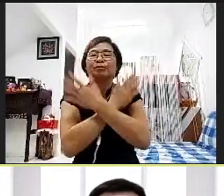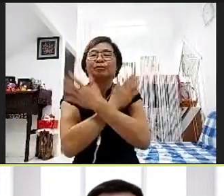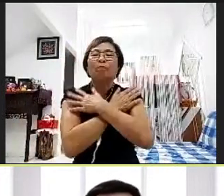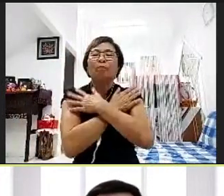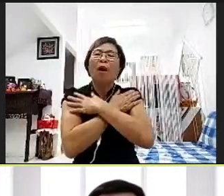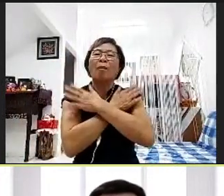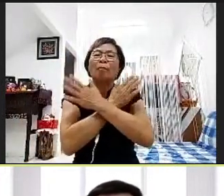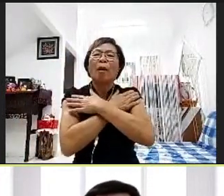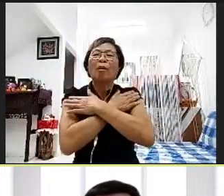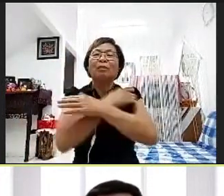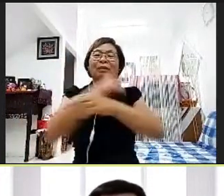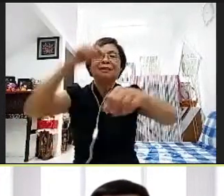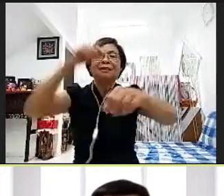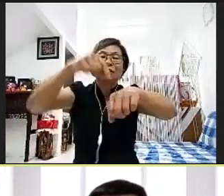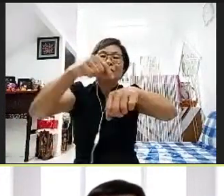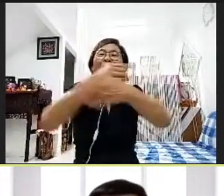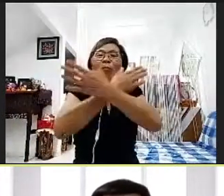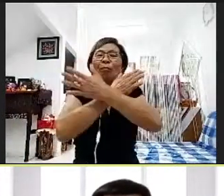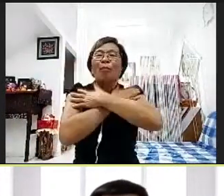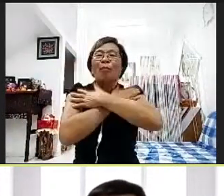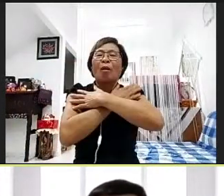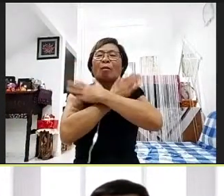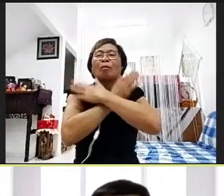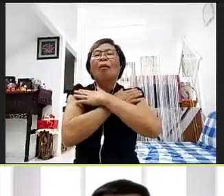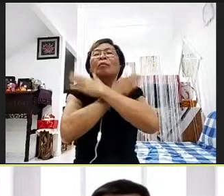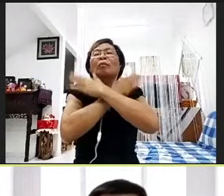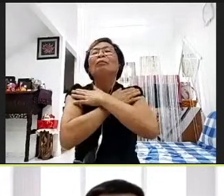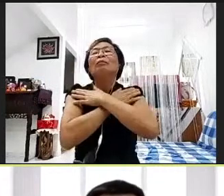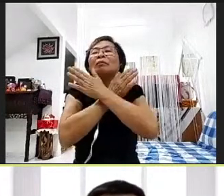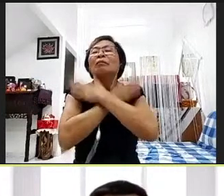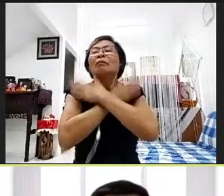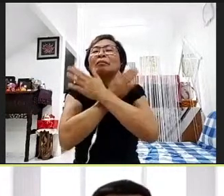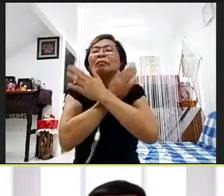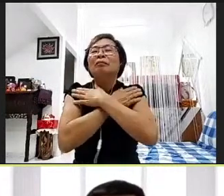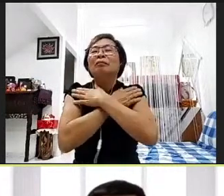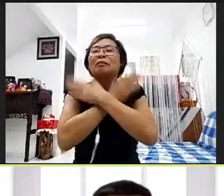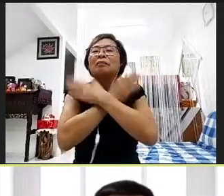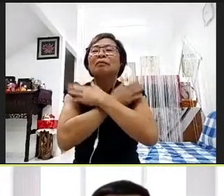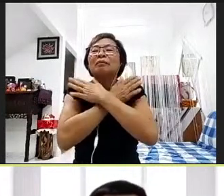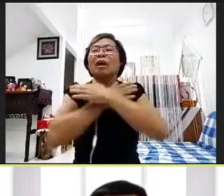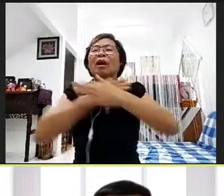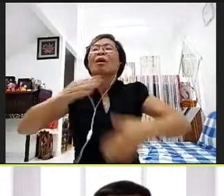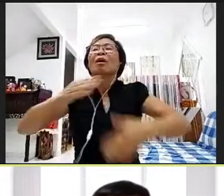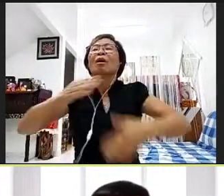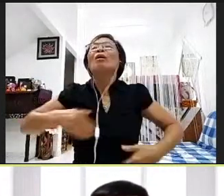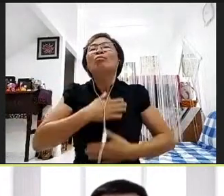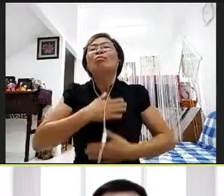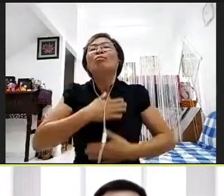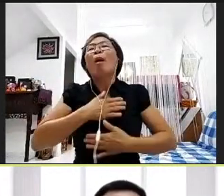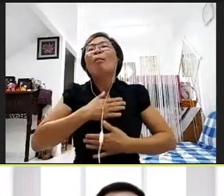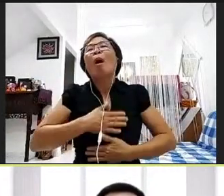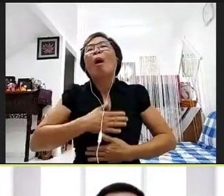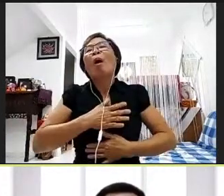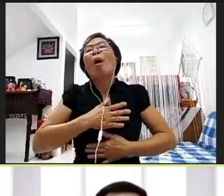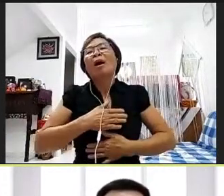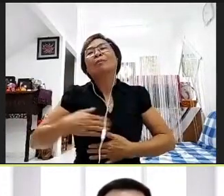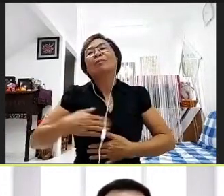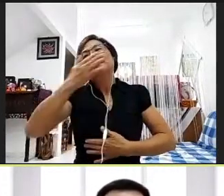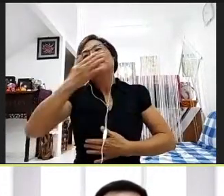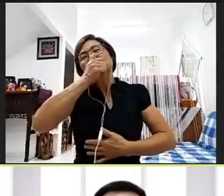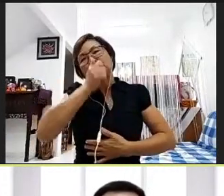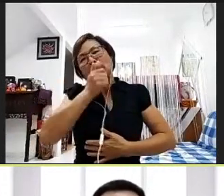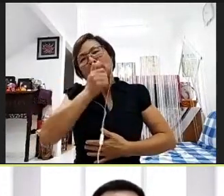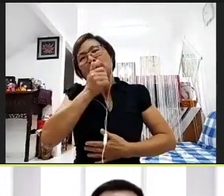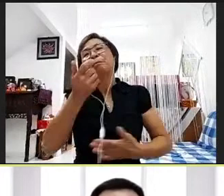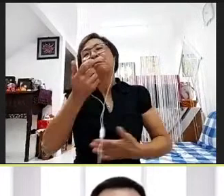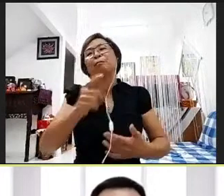two very important acupressure points, which are related to relaxation and calmness, which are the K27 point. There's also another